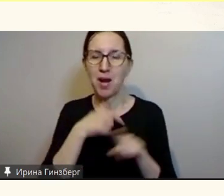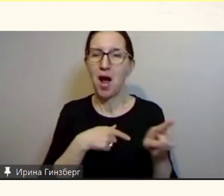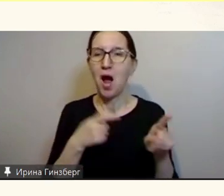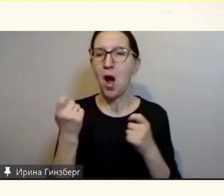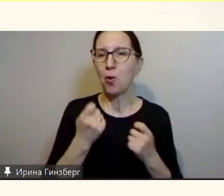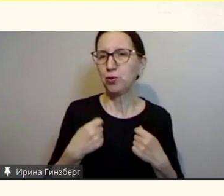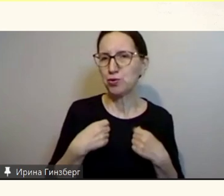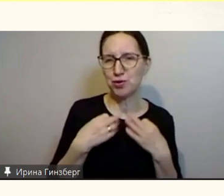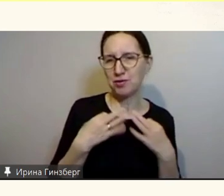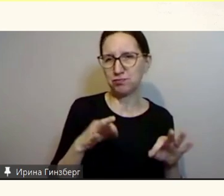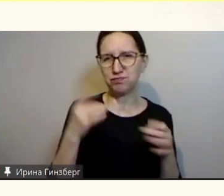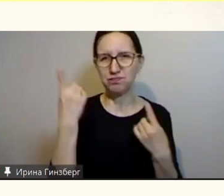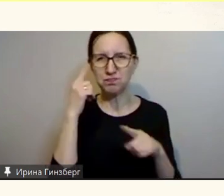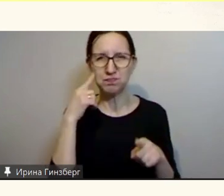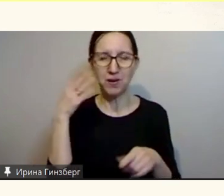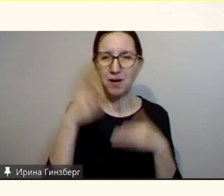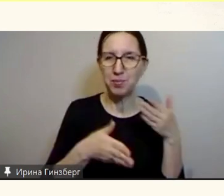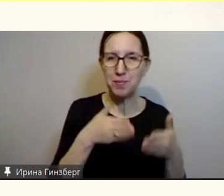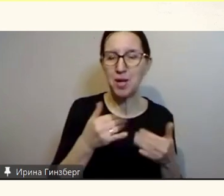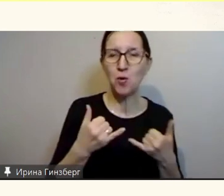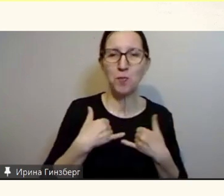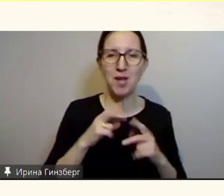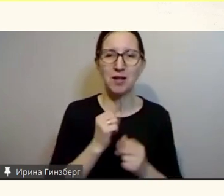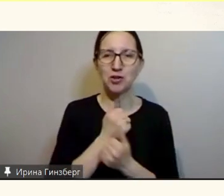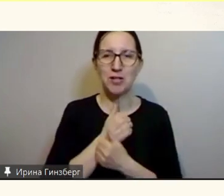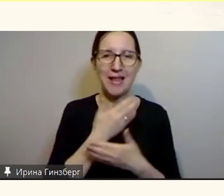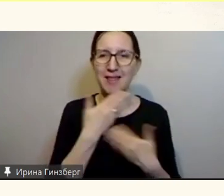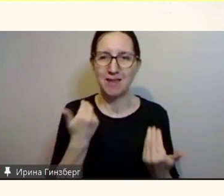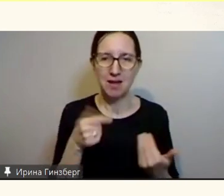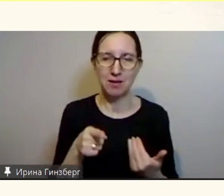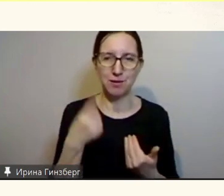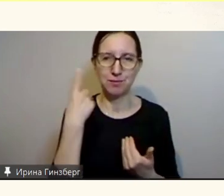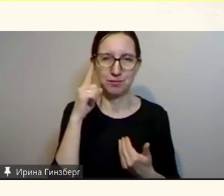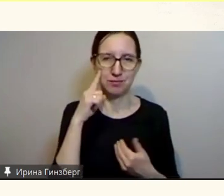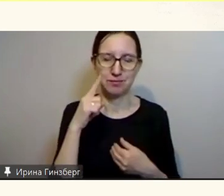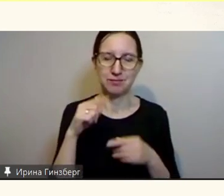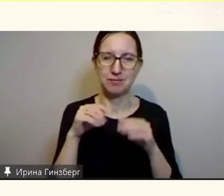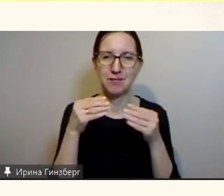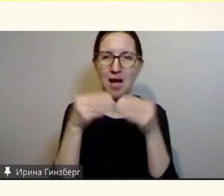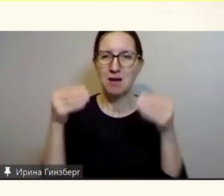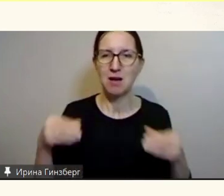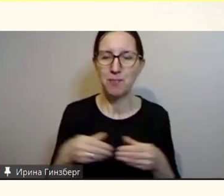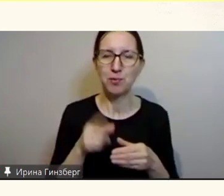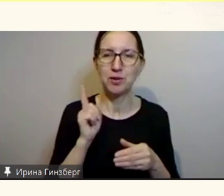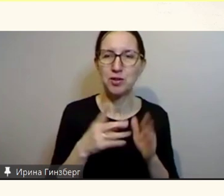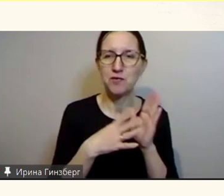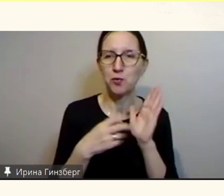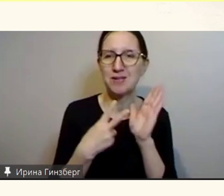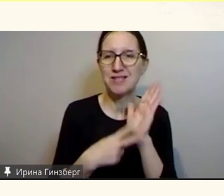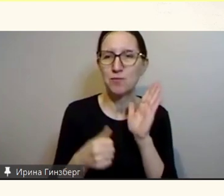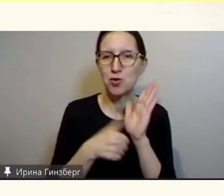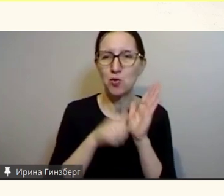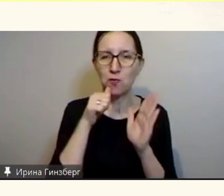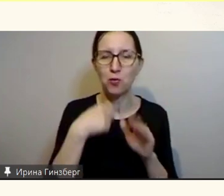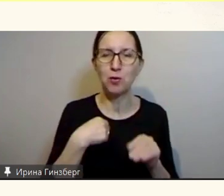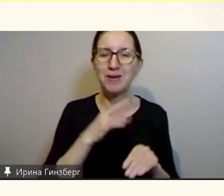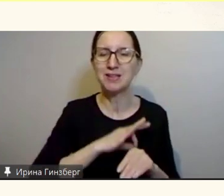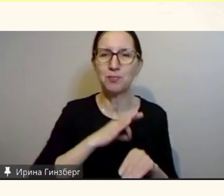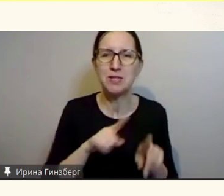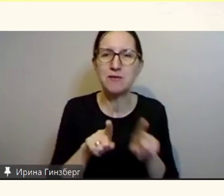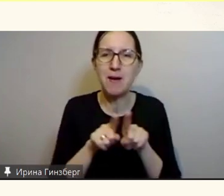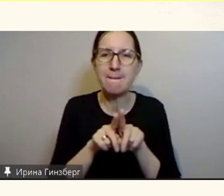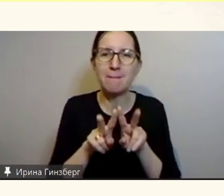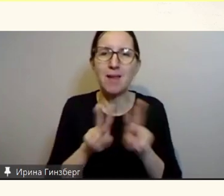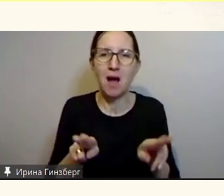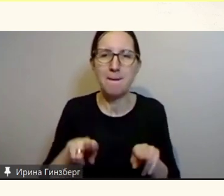used, some kind of a drum to stretch the videotape that was recorded